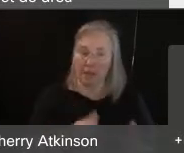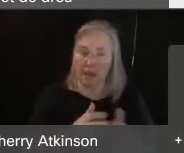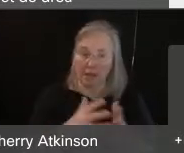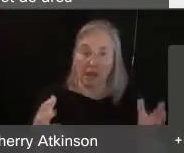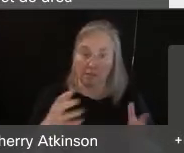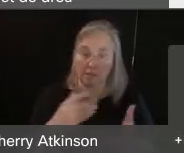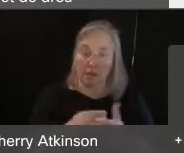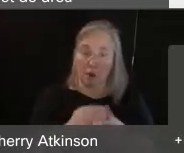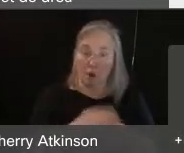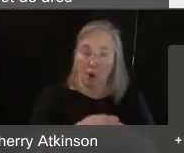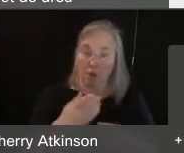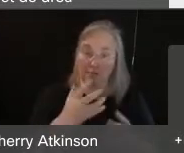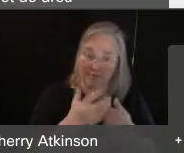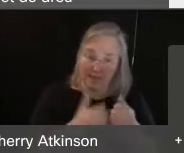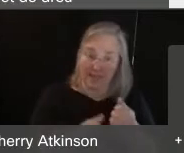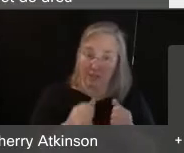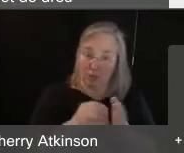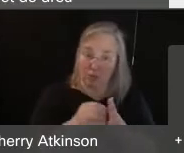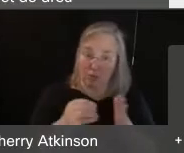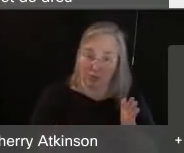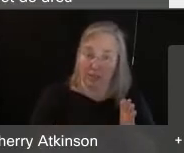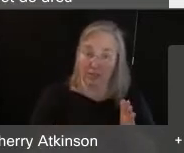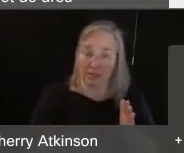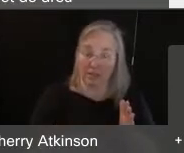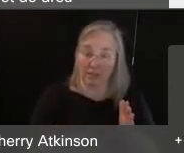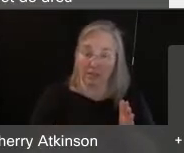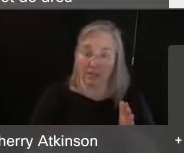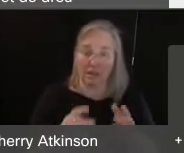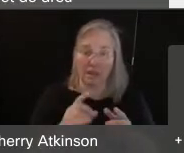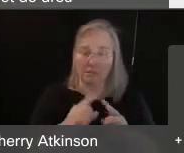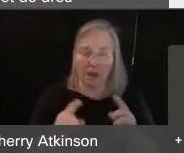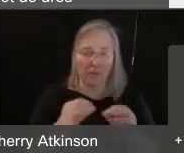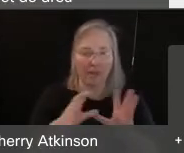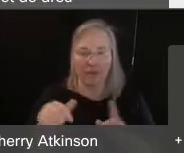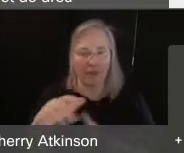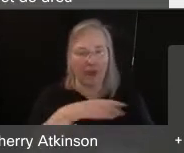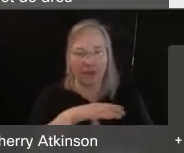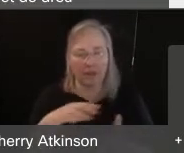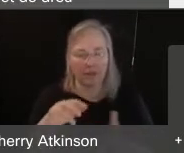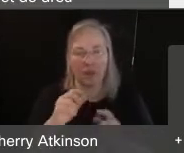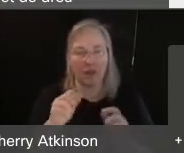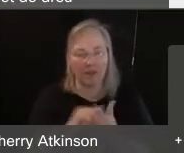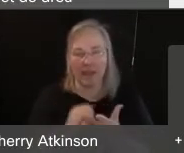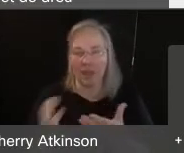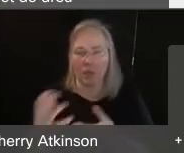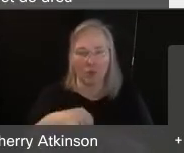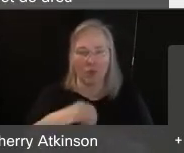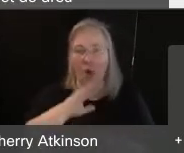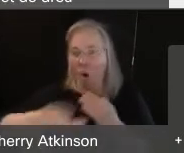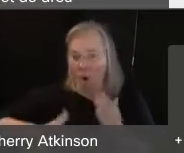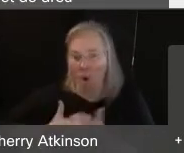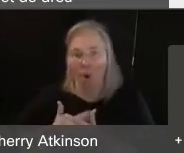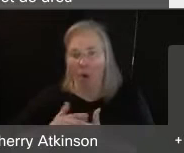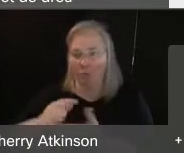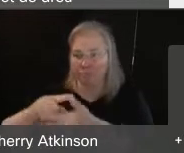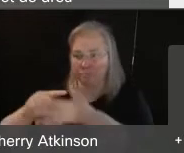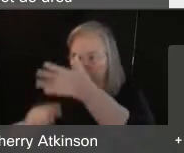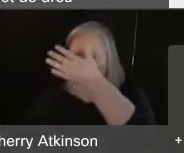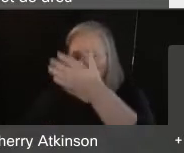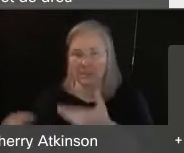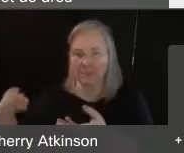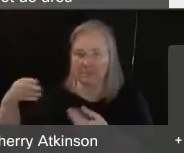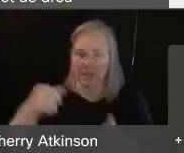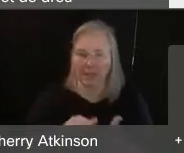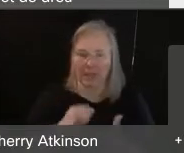basis, except without the context that it does include all the spending that goes into it. It might be a bit misleading. So we look at